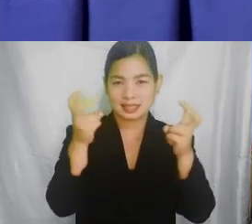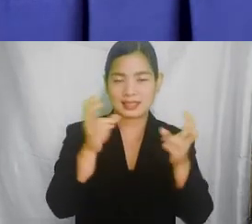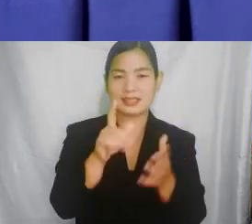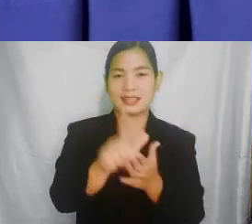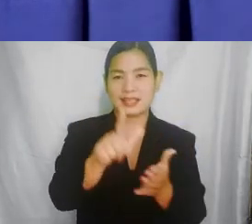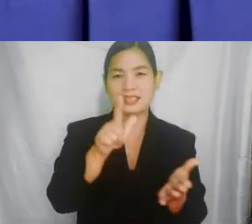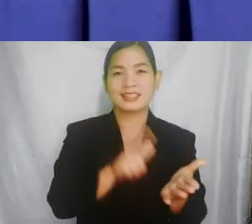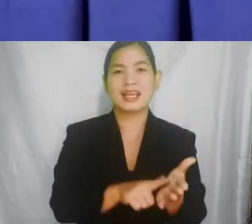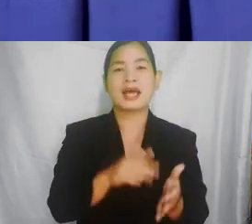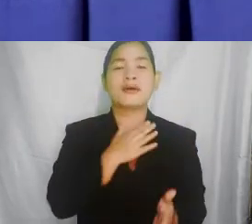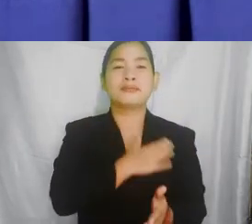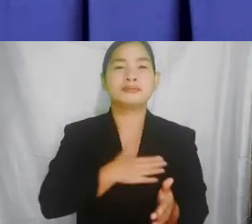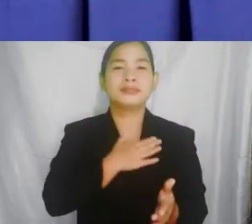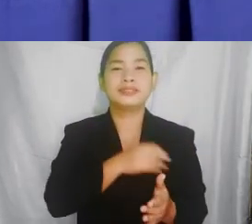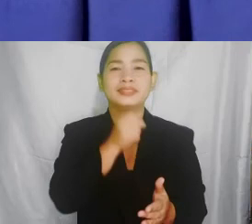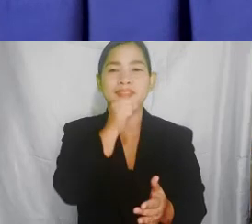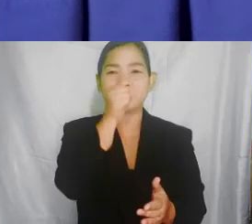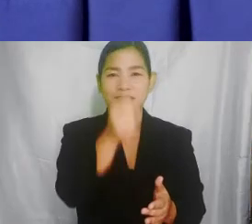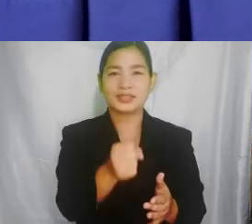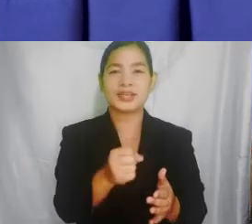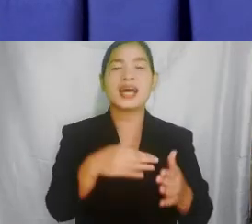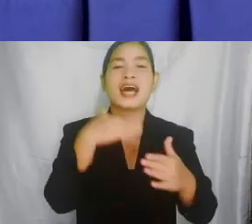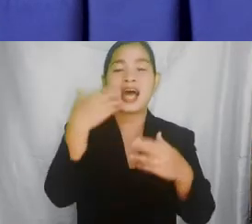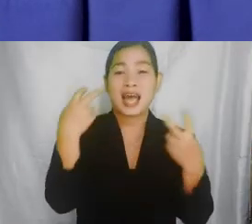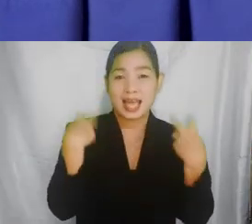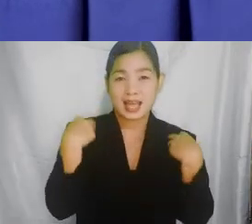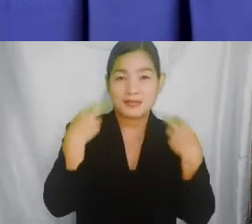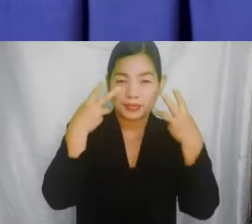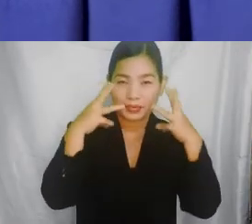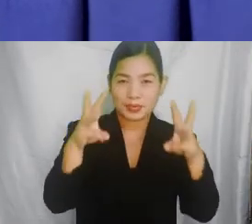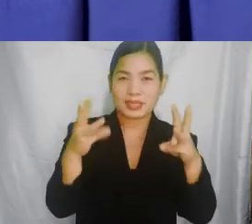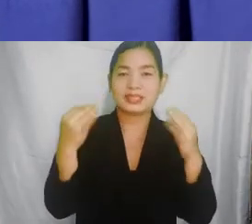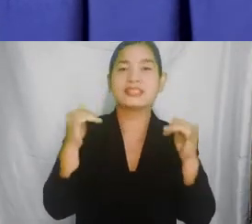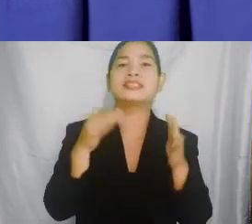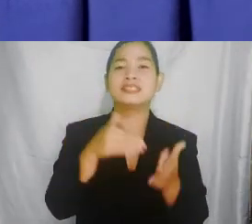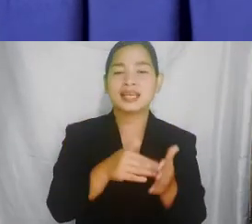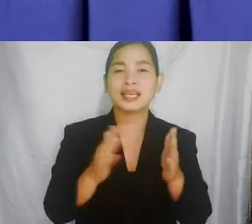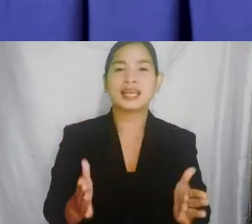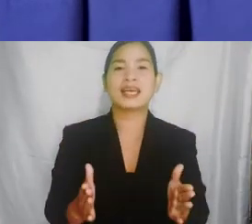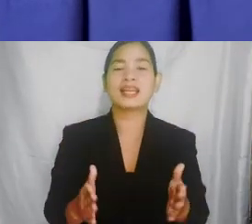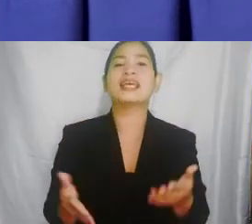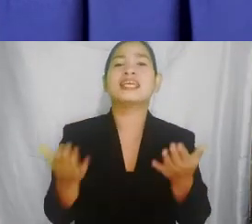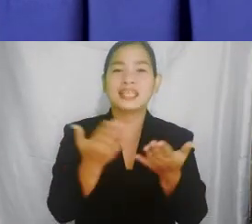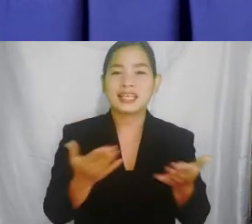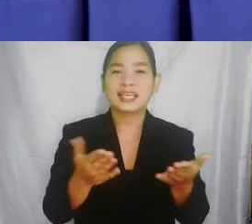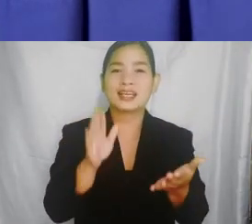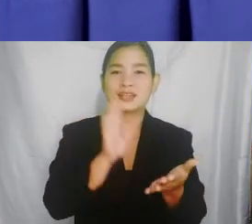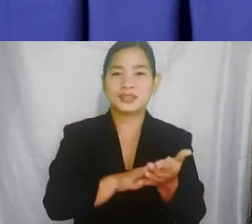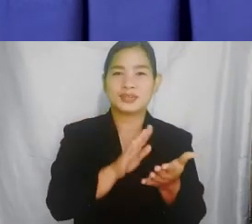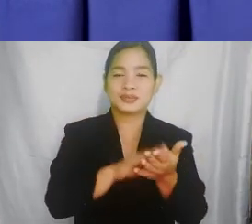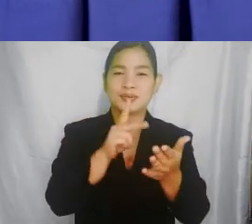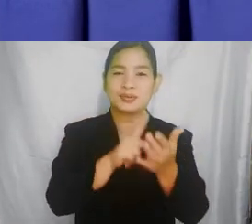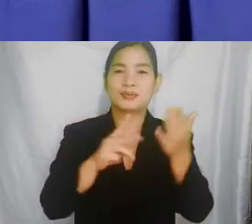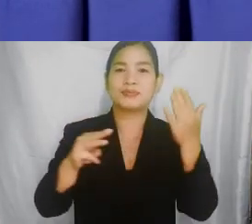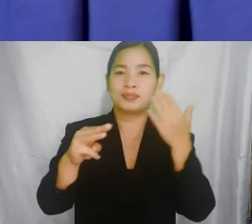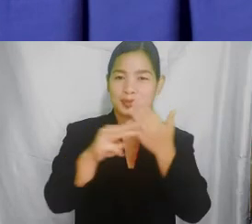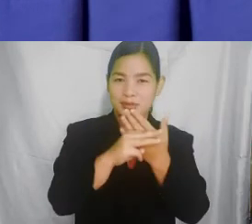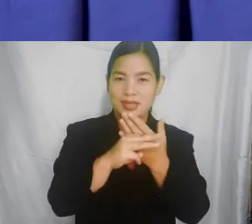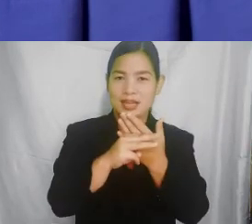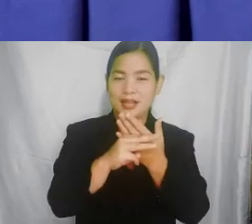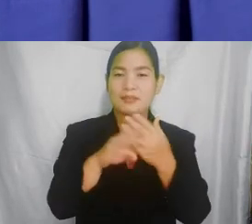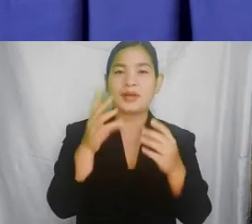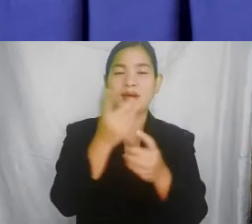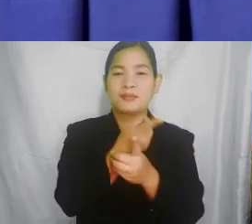to prepare yourself for your next lesson. Please make sure to be with us next session here at School on the Air